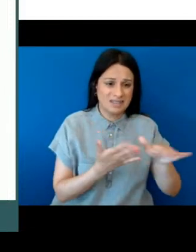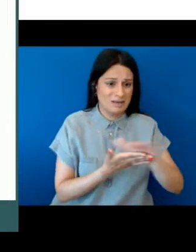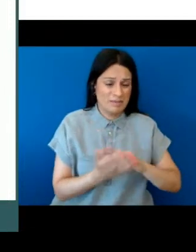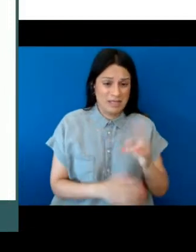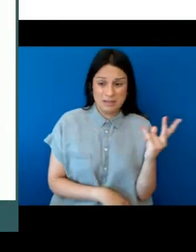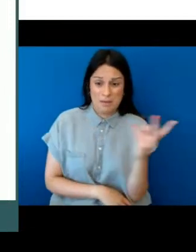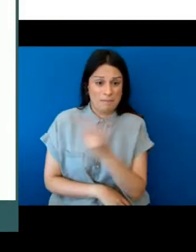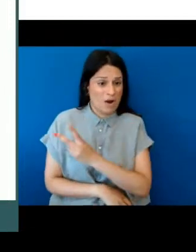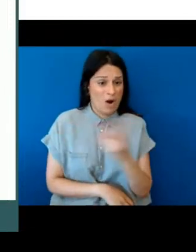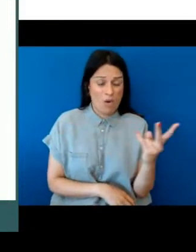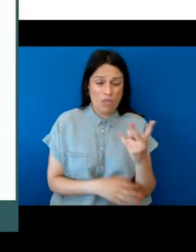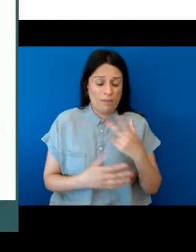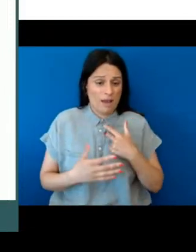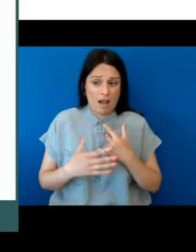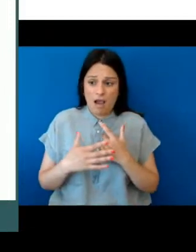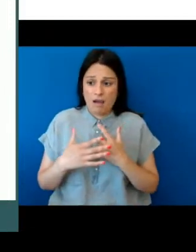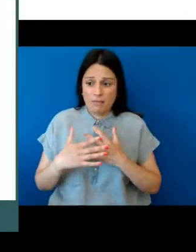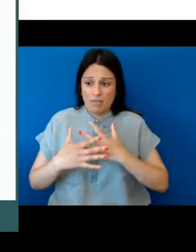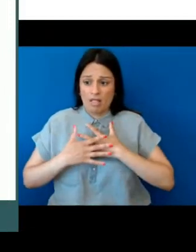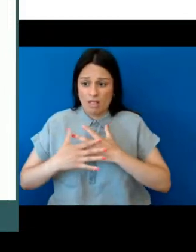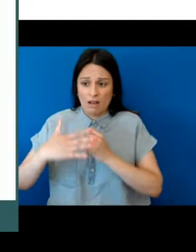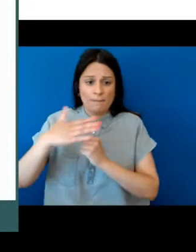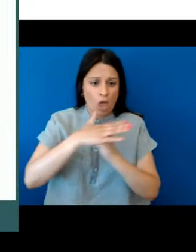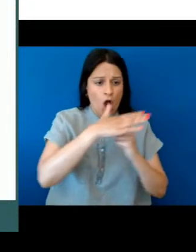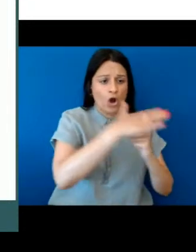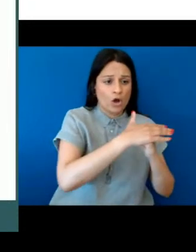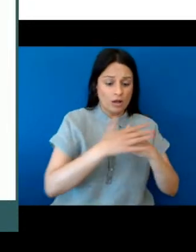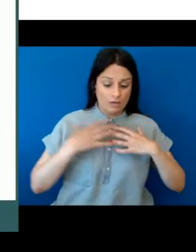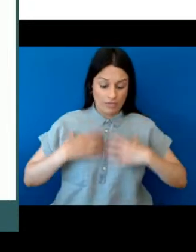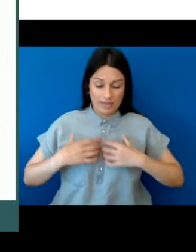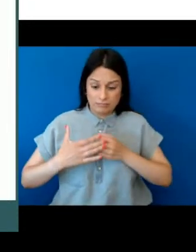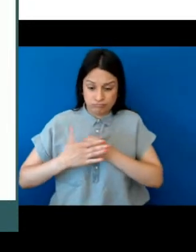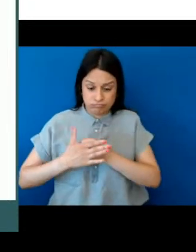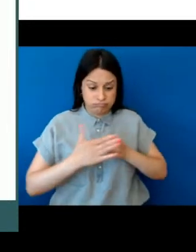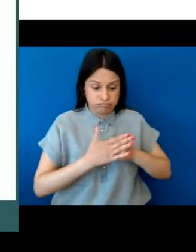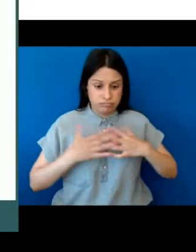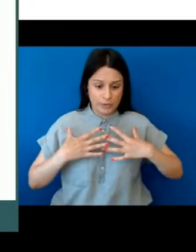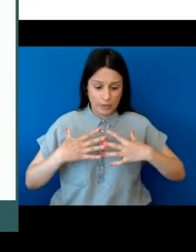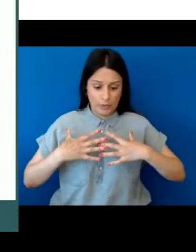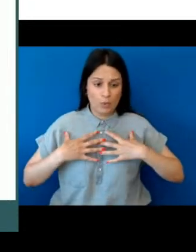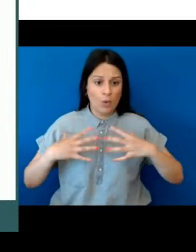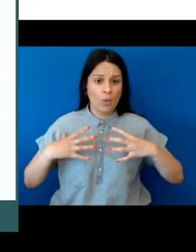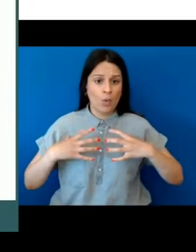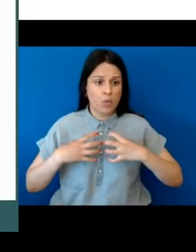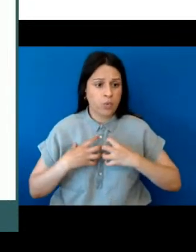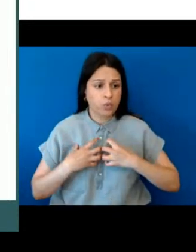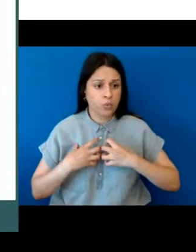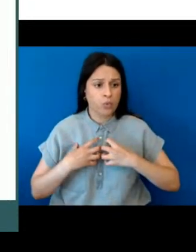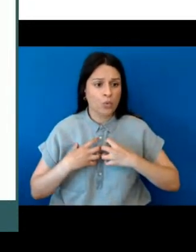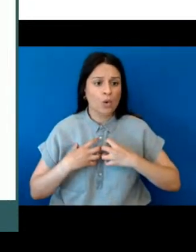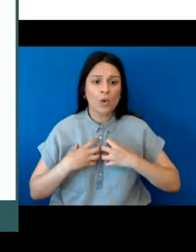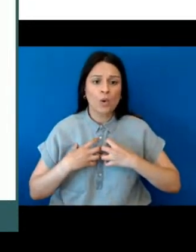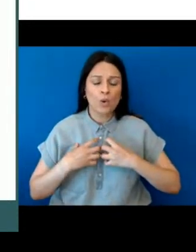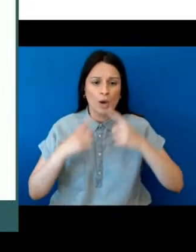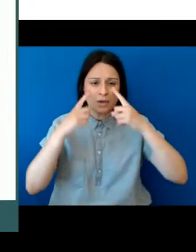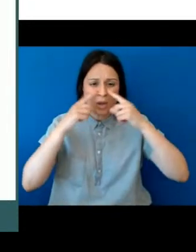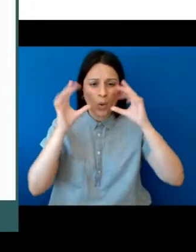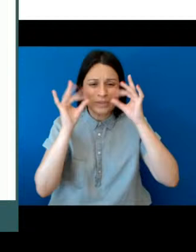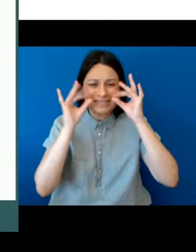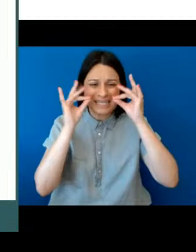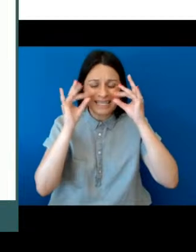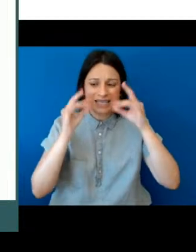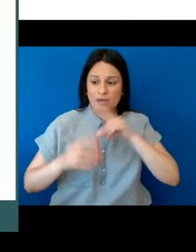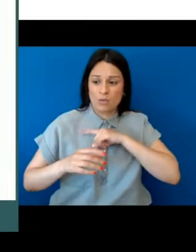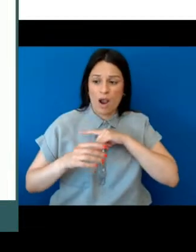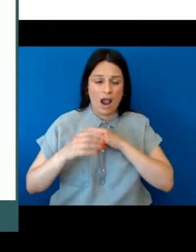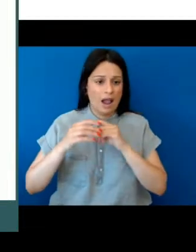up. Their airways are reduced by the inflammation. Their nose is sticky because of the eosinophils. They often